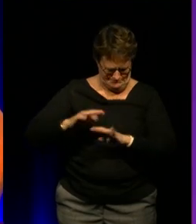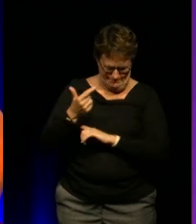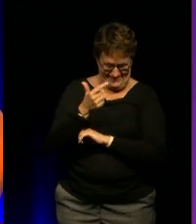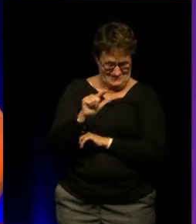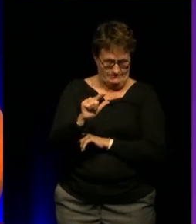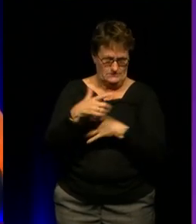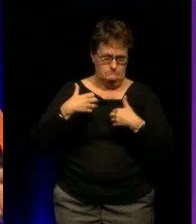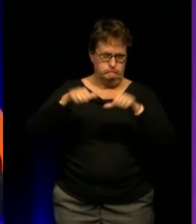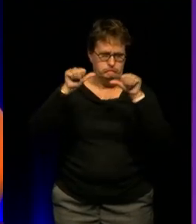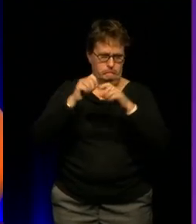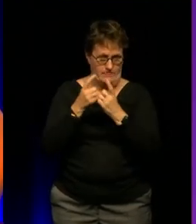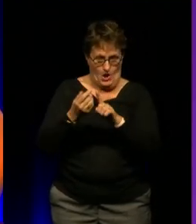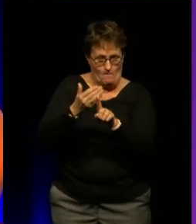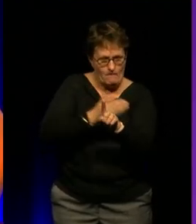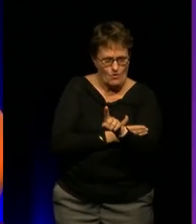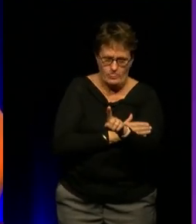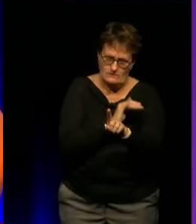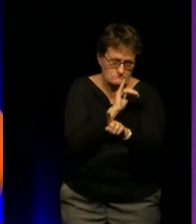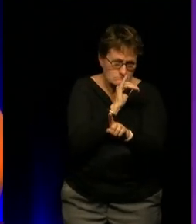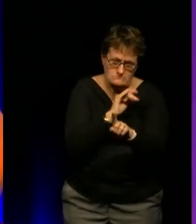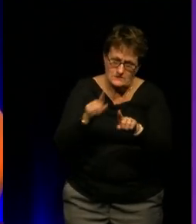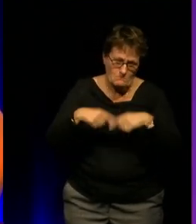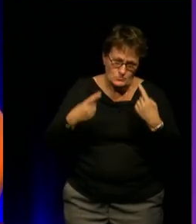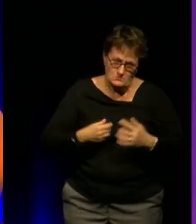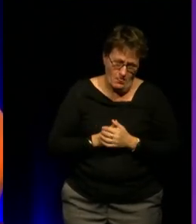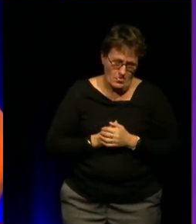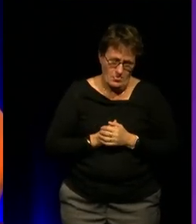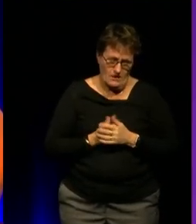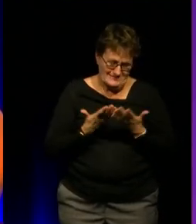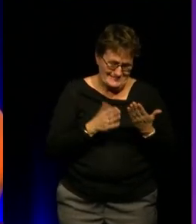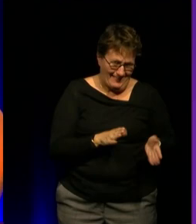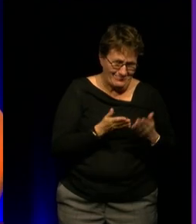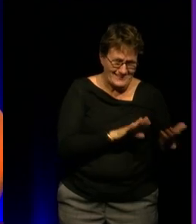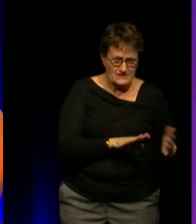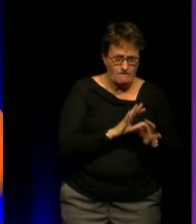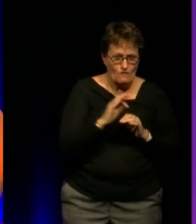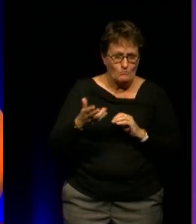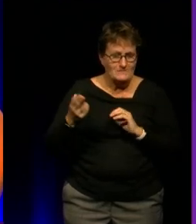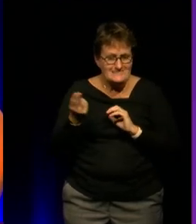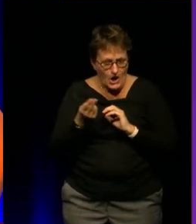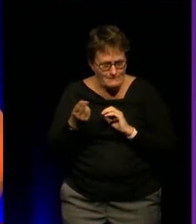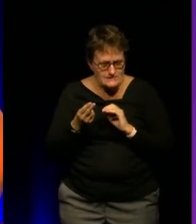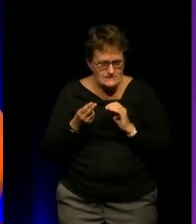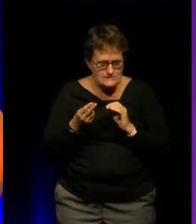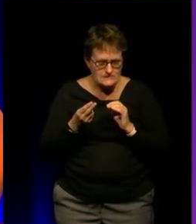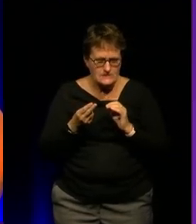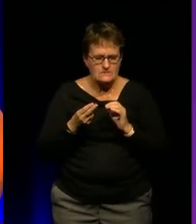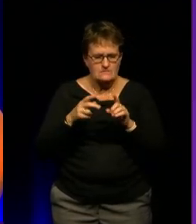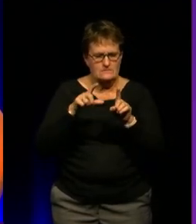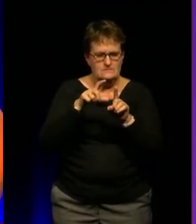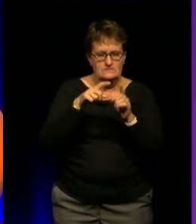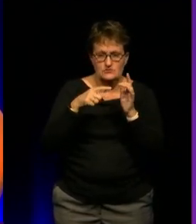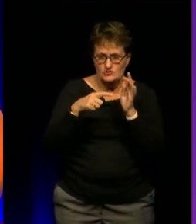difficult thing, even before that was nigh impossible, and death rates from diabetes, especially type 1 diabetes,